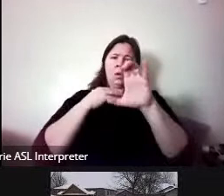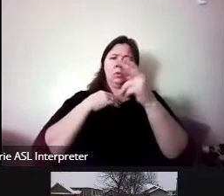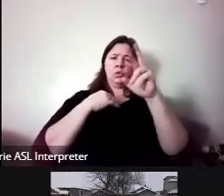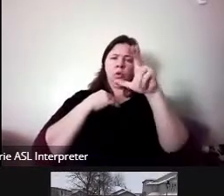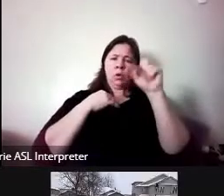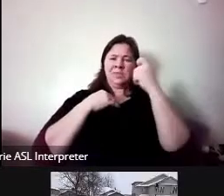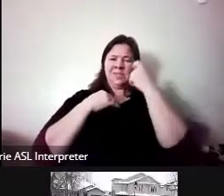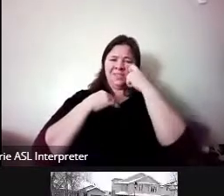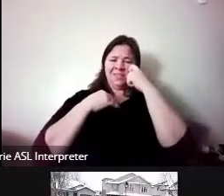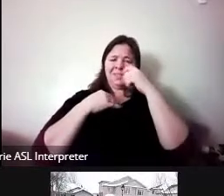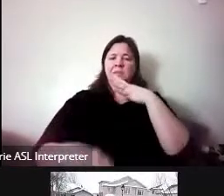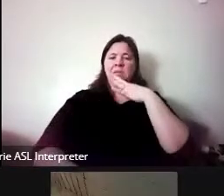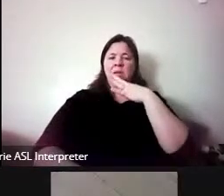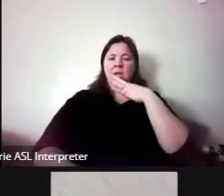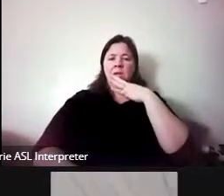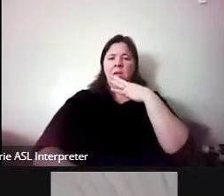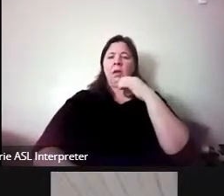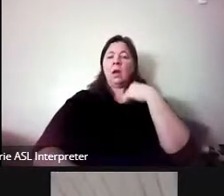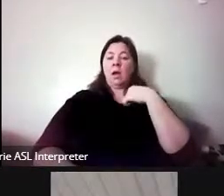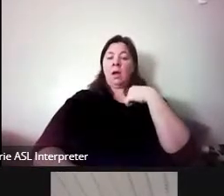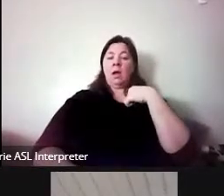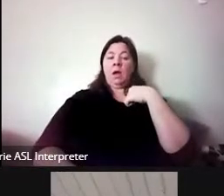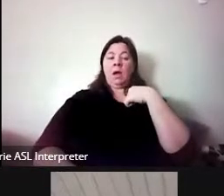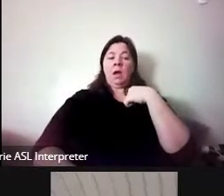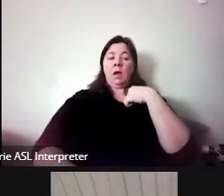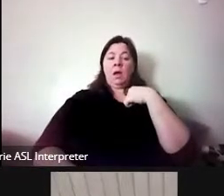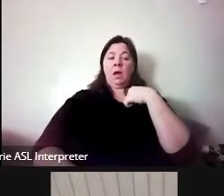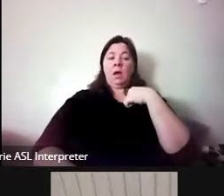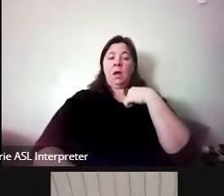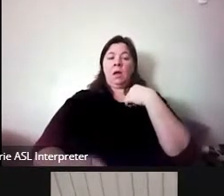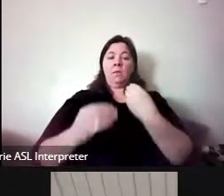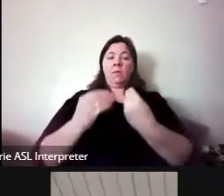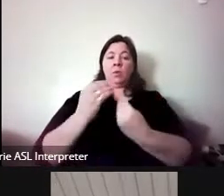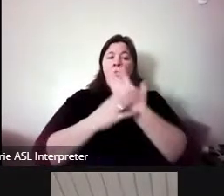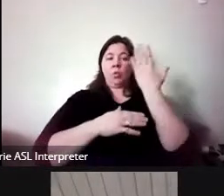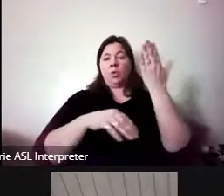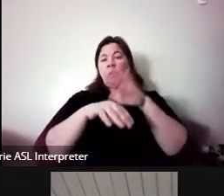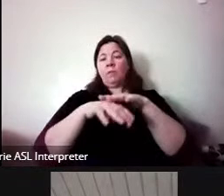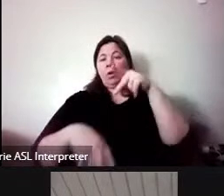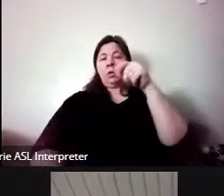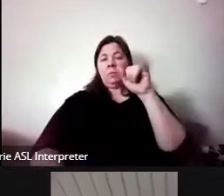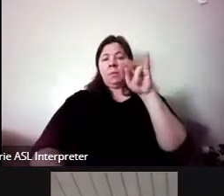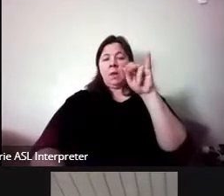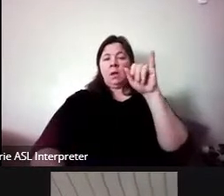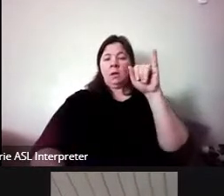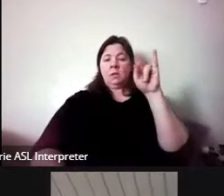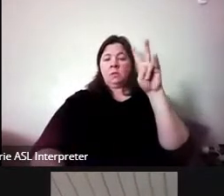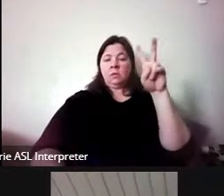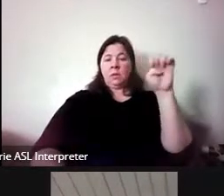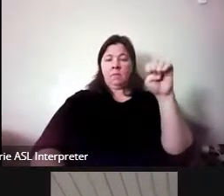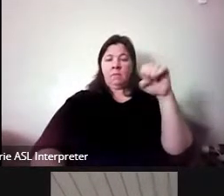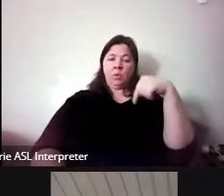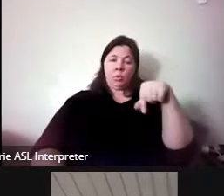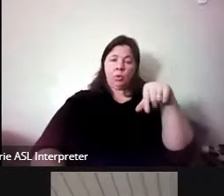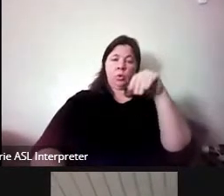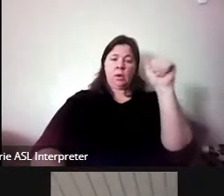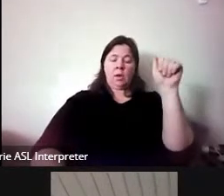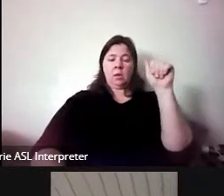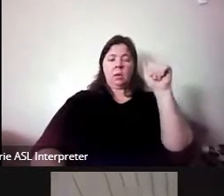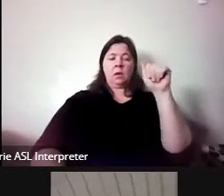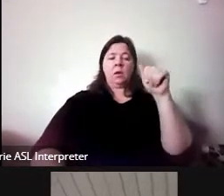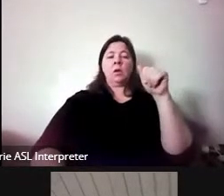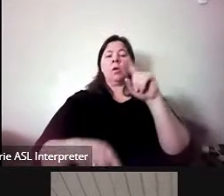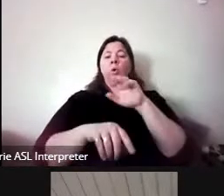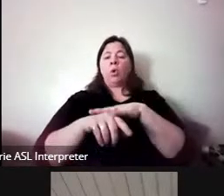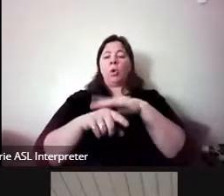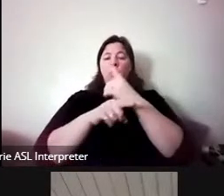said, because the whole growth of the Onpassive Lands Q&A that we're on right now started